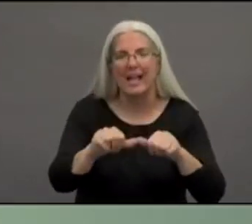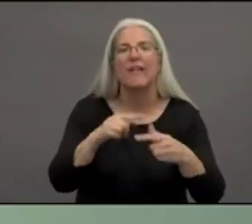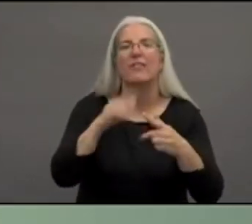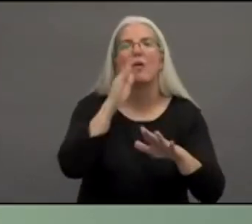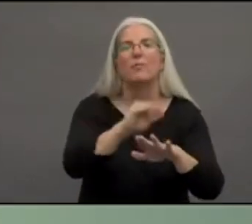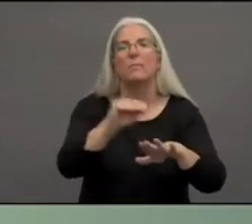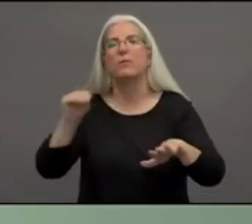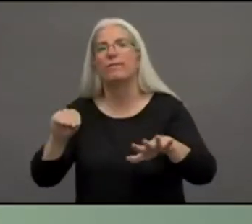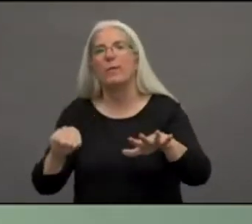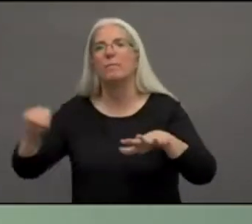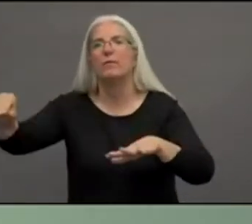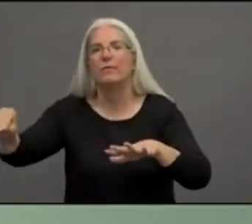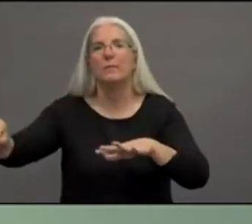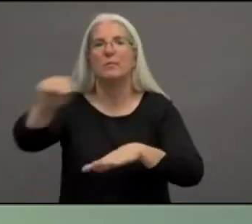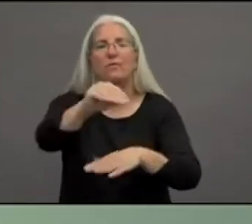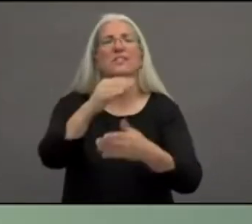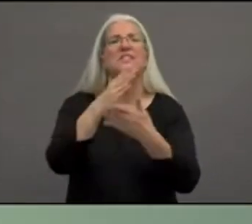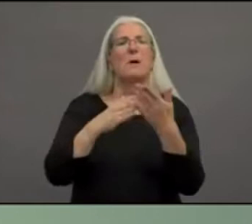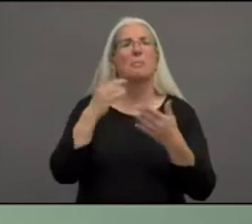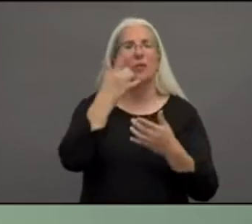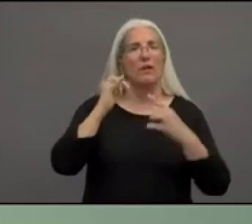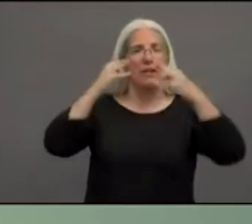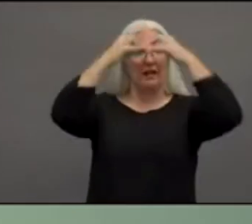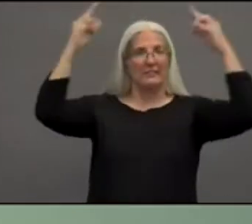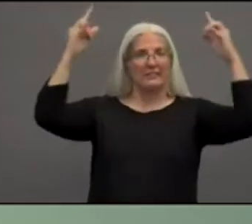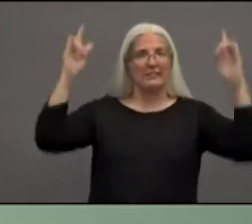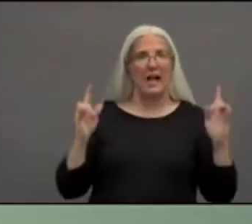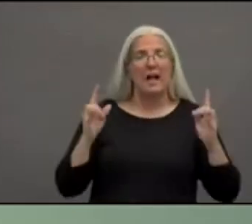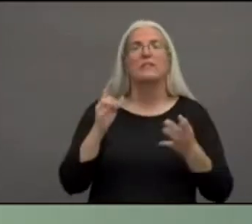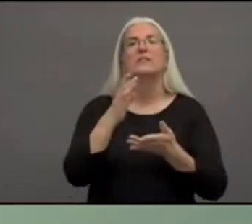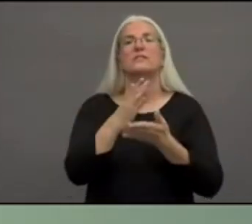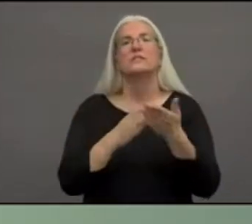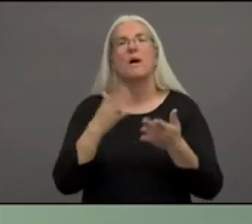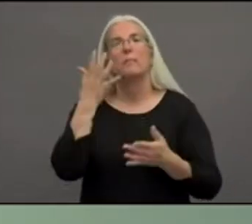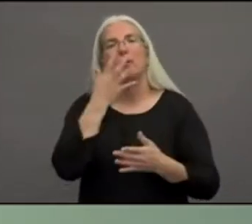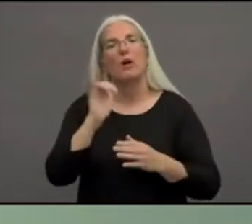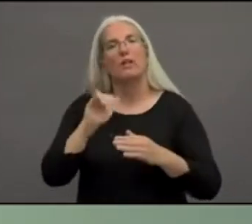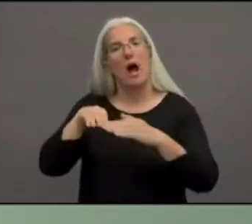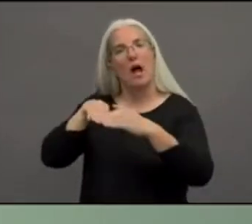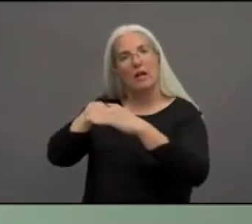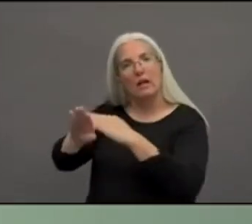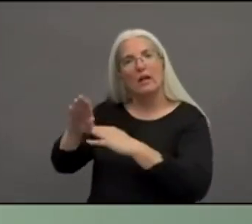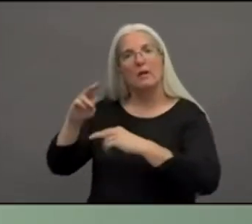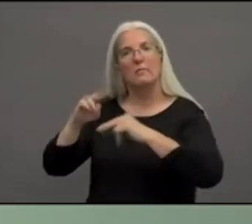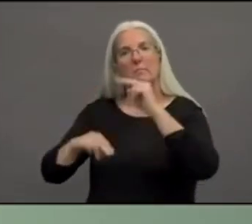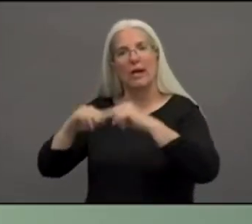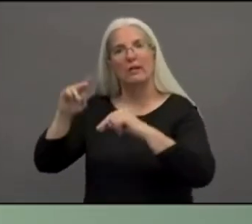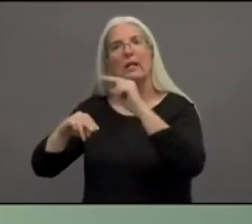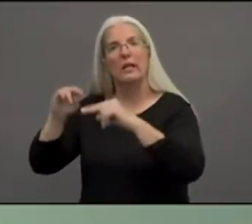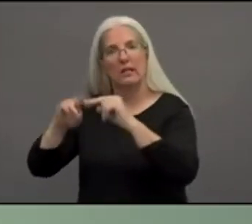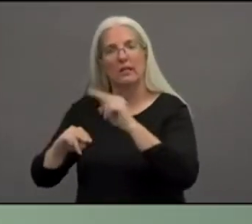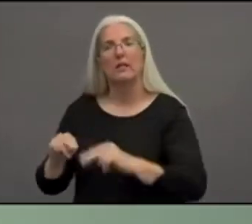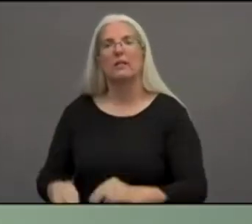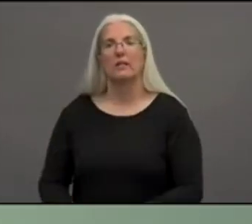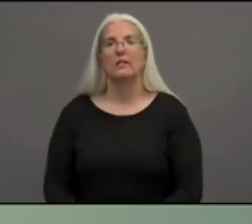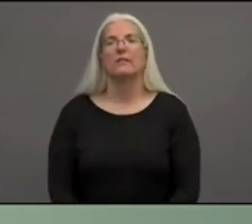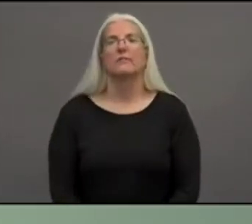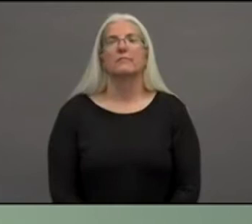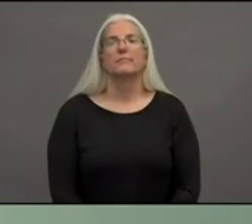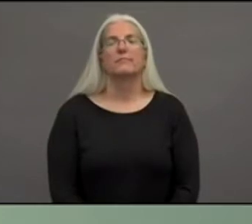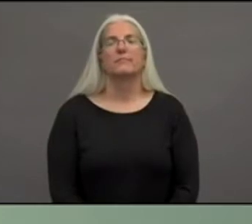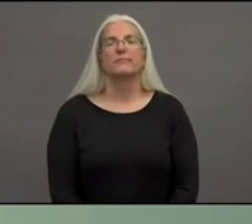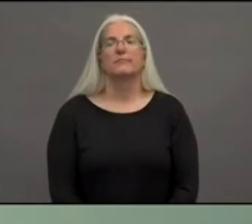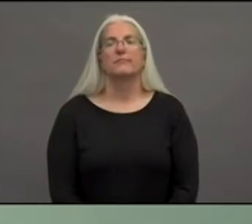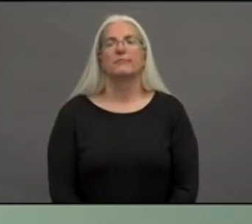a tent, and some of them are through a fixed location that has been